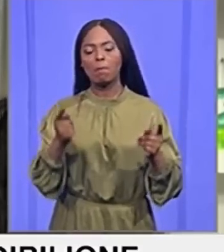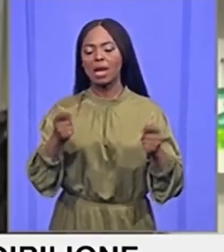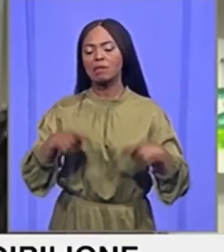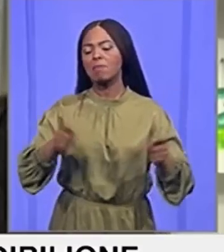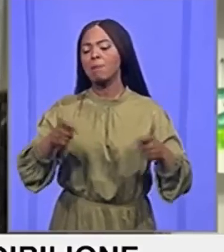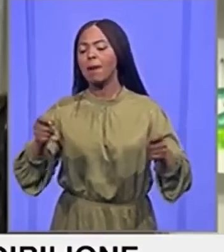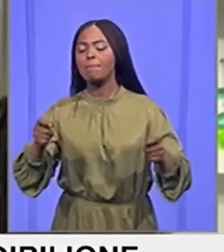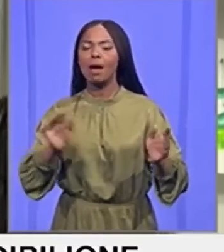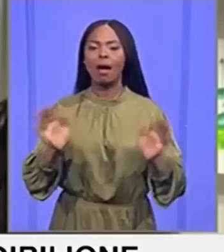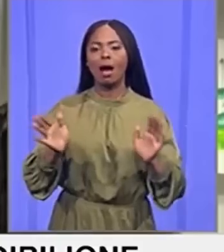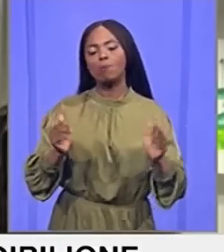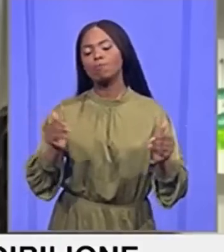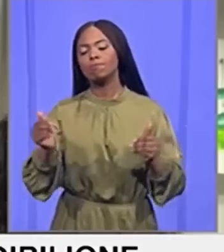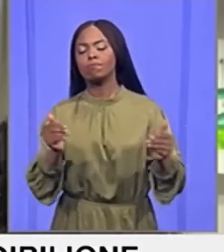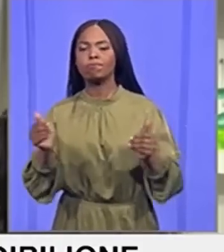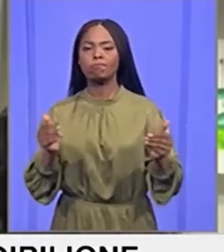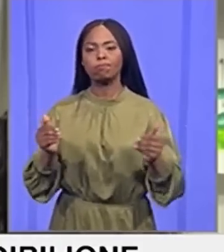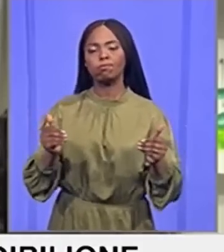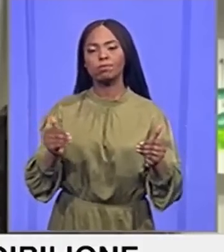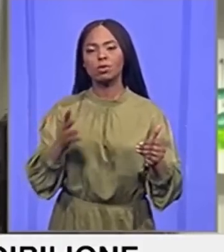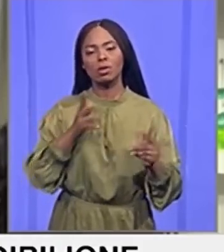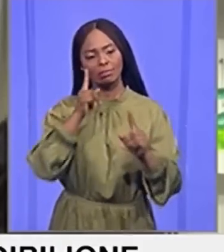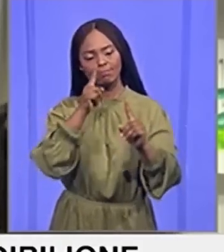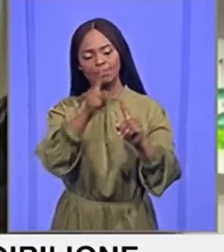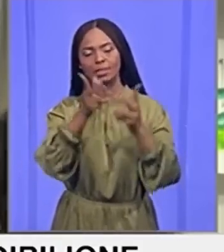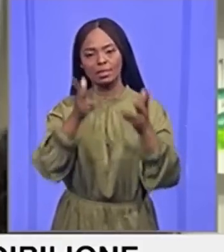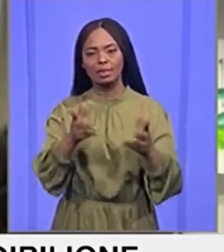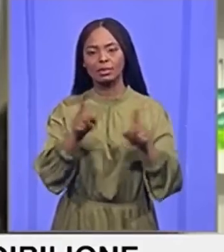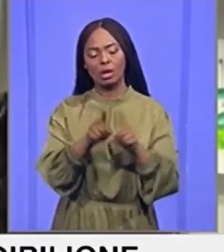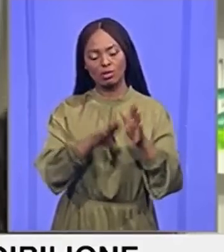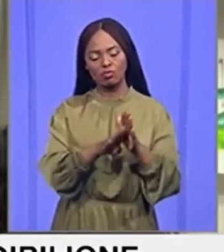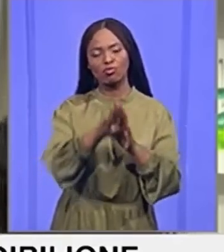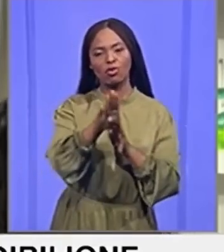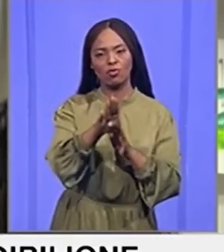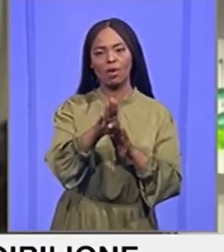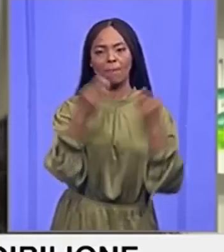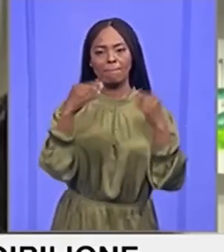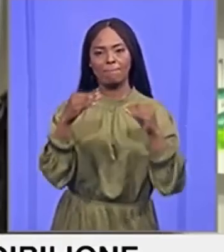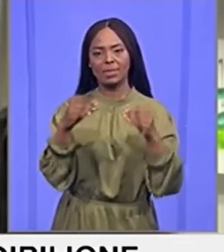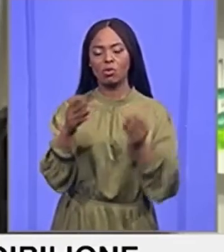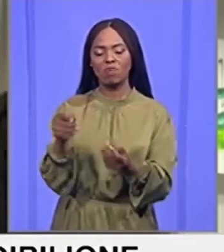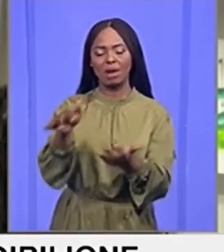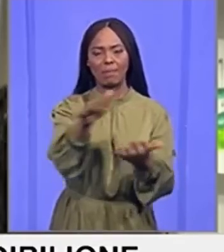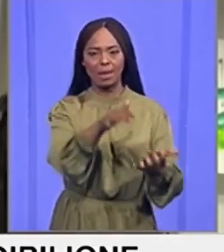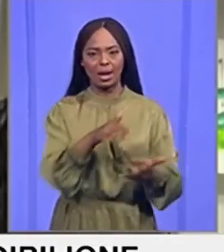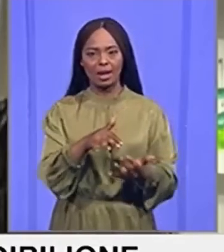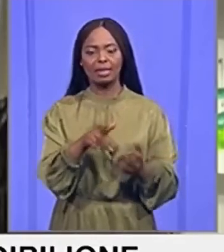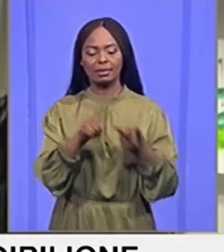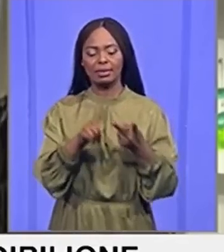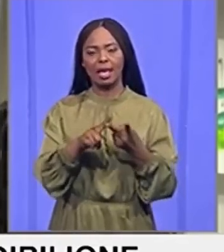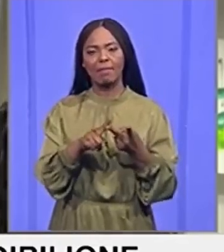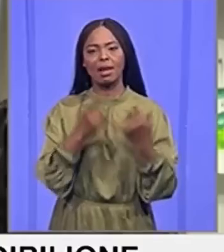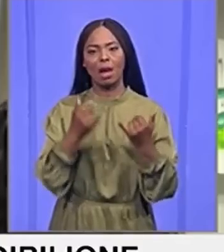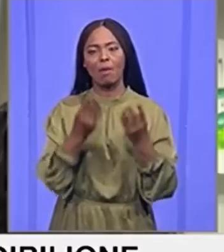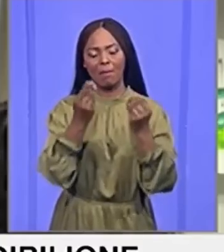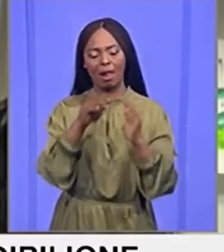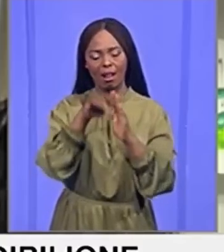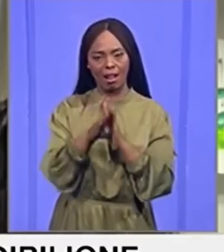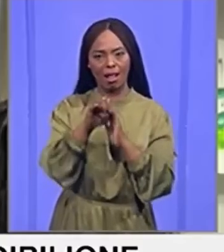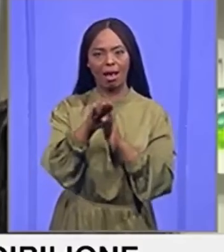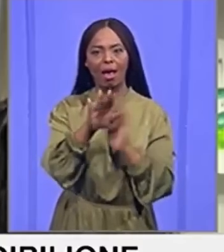owe, about the things that we're doing on the inside to improve our own revenue collection ability, to improve our cash flow, to respond to the